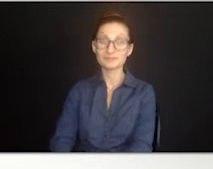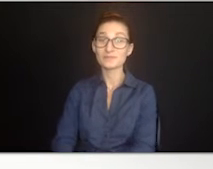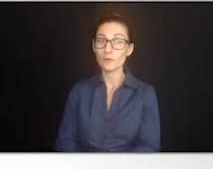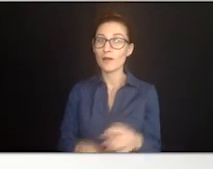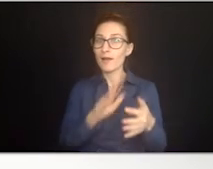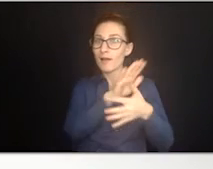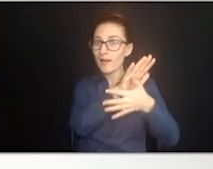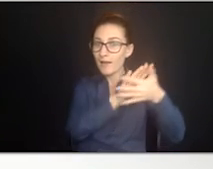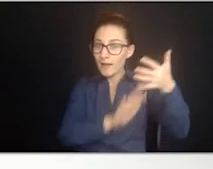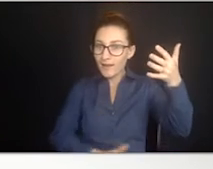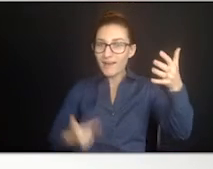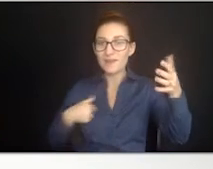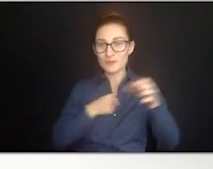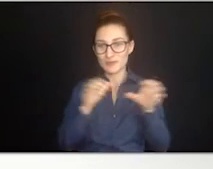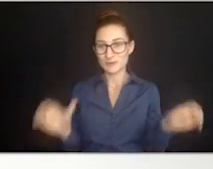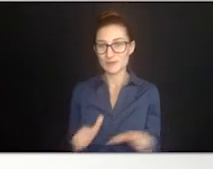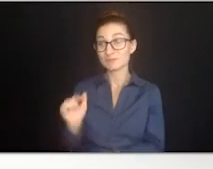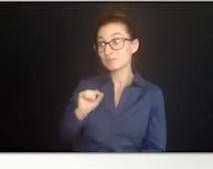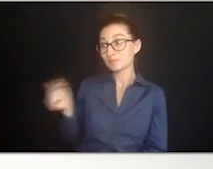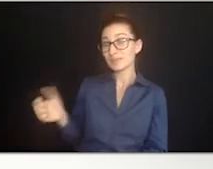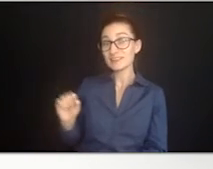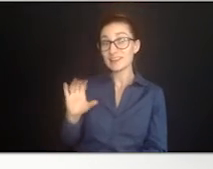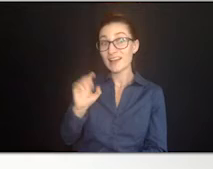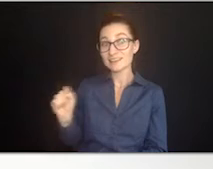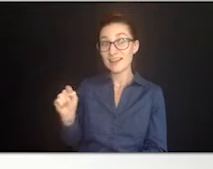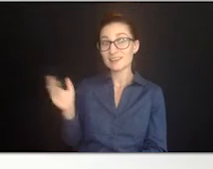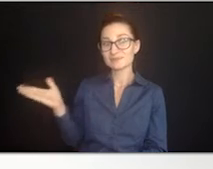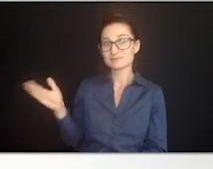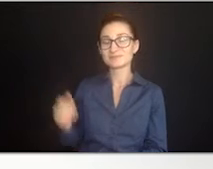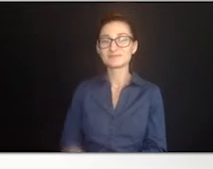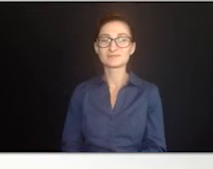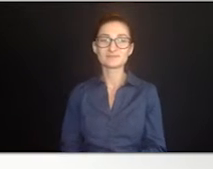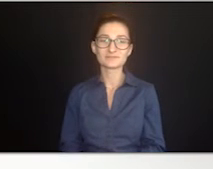All right, RMTC. Scott. Awesome. So you've got your mic up there.